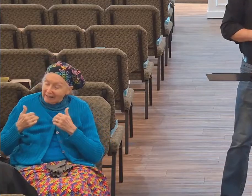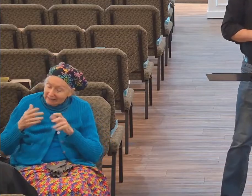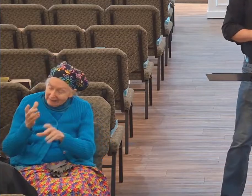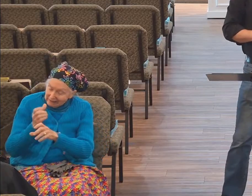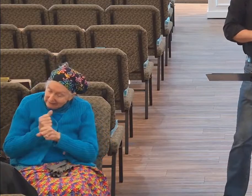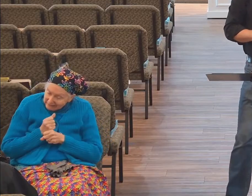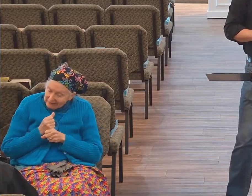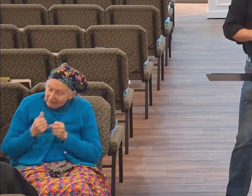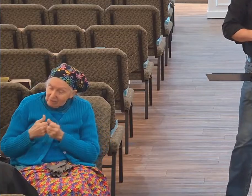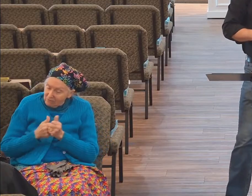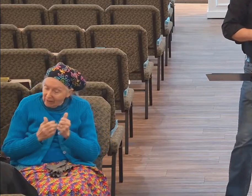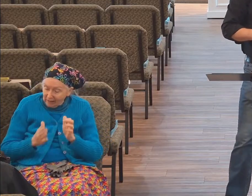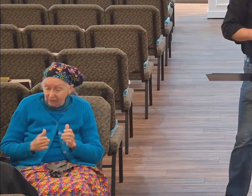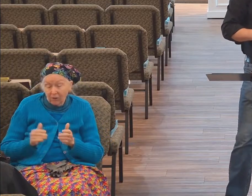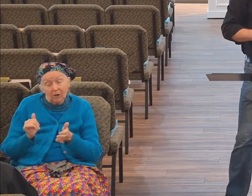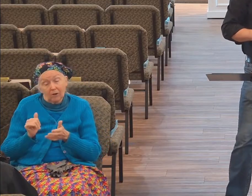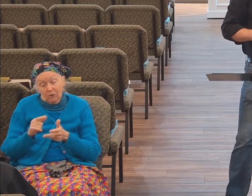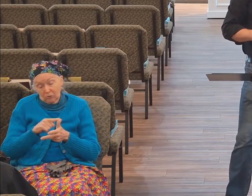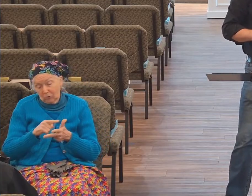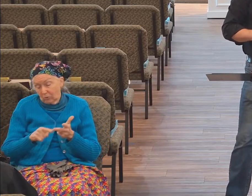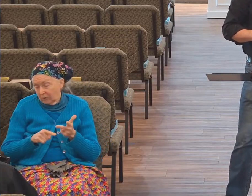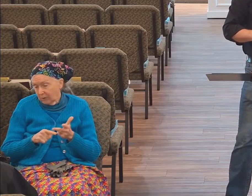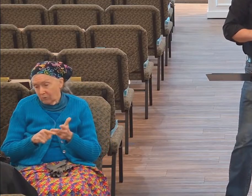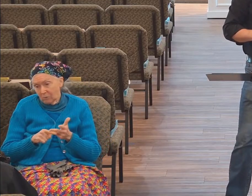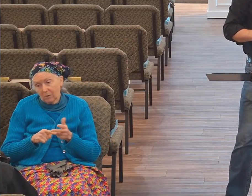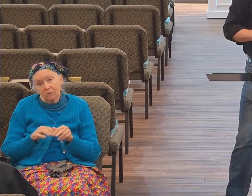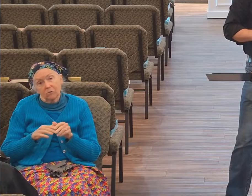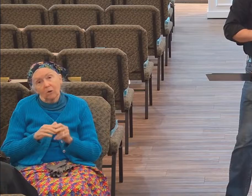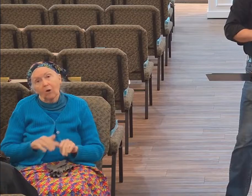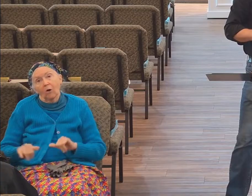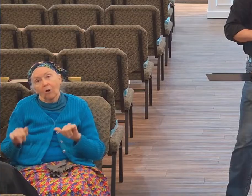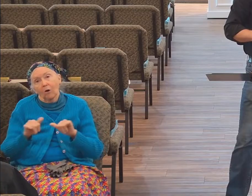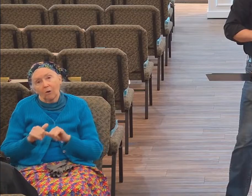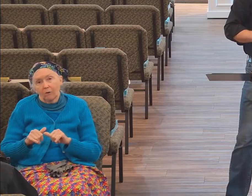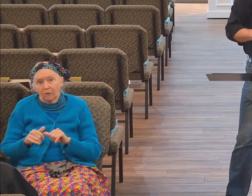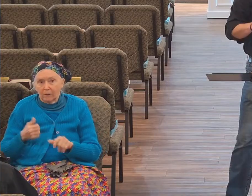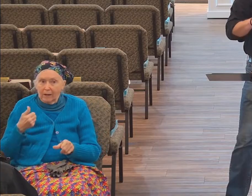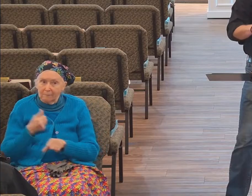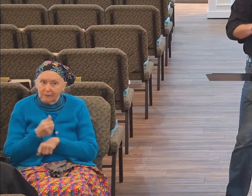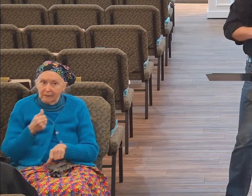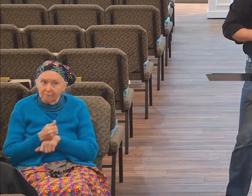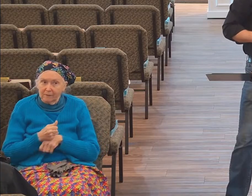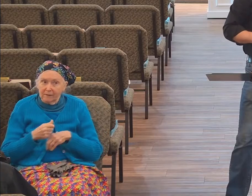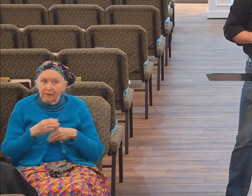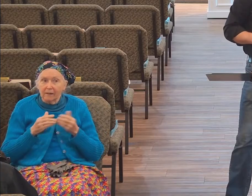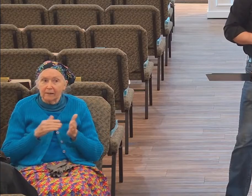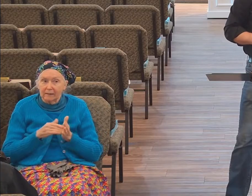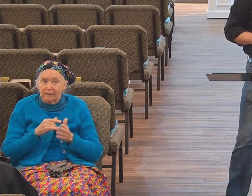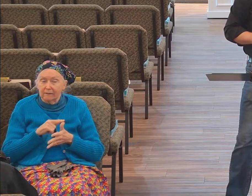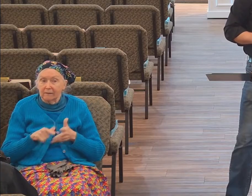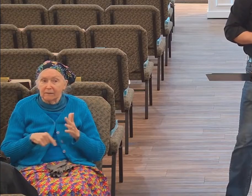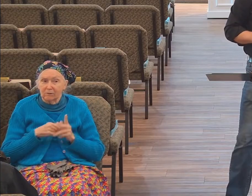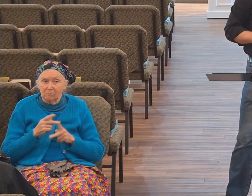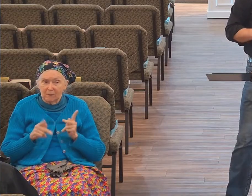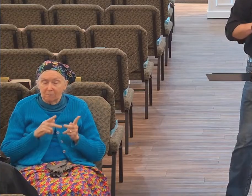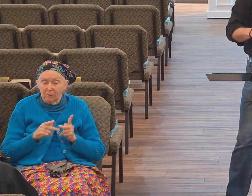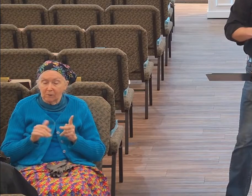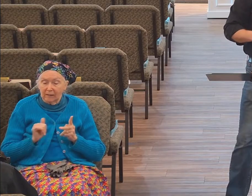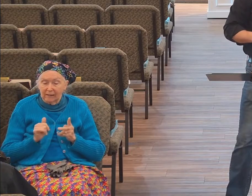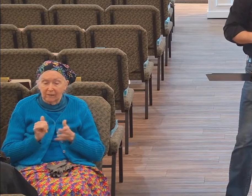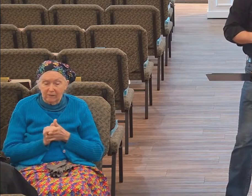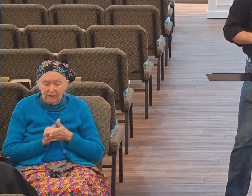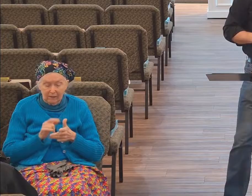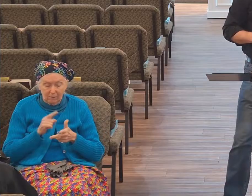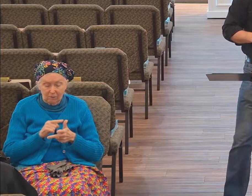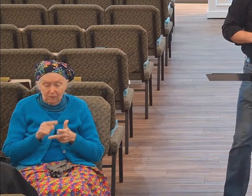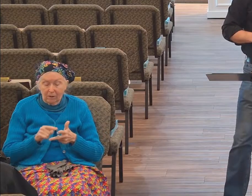Common accusations against people like this included these three words. The very things that